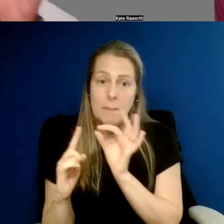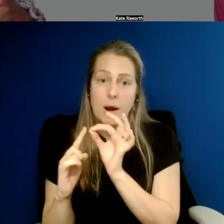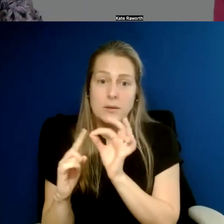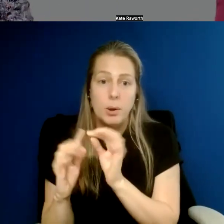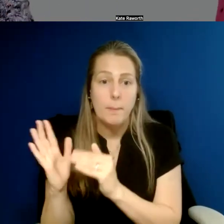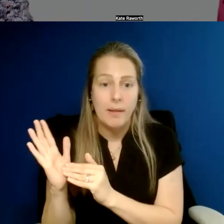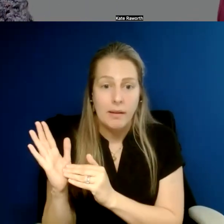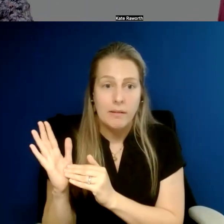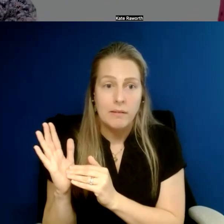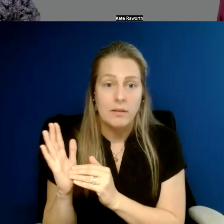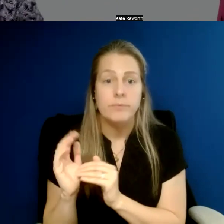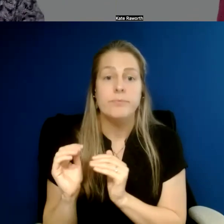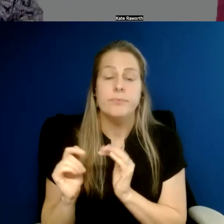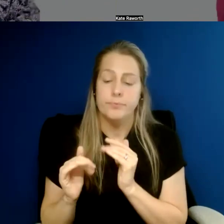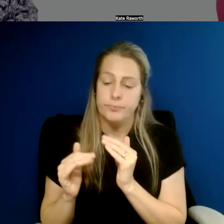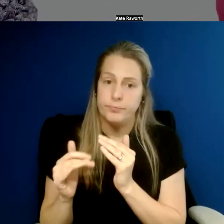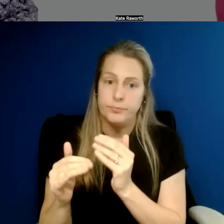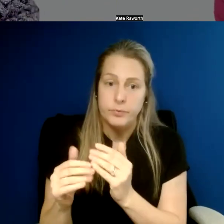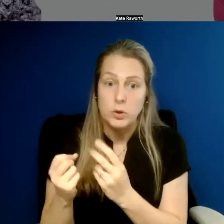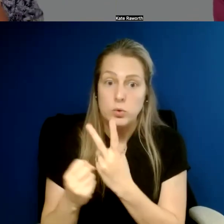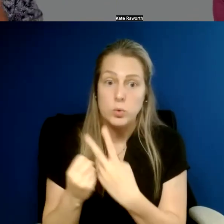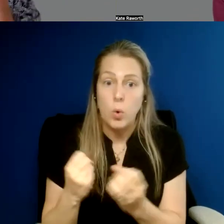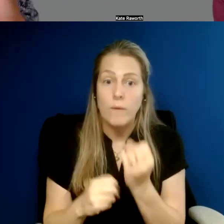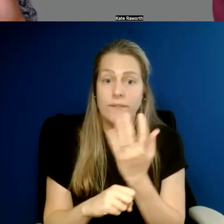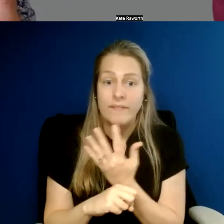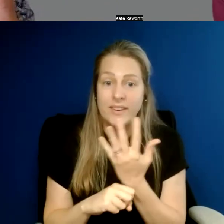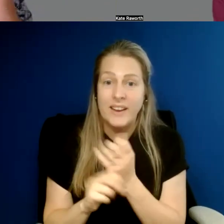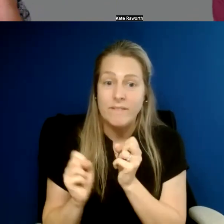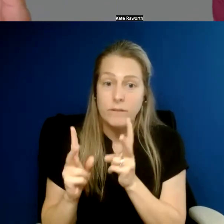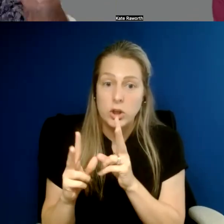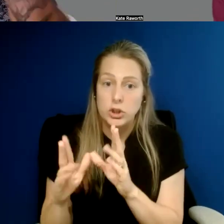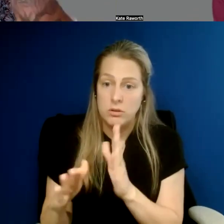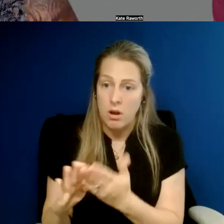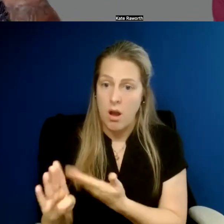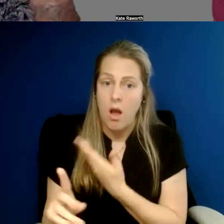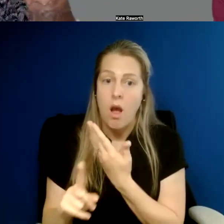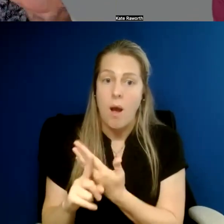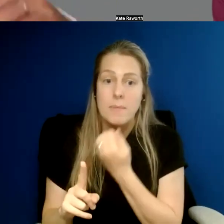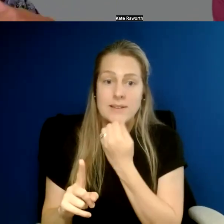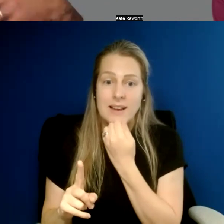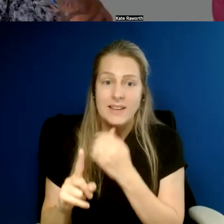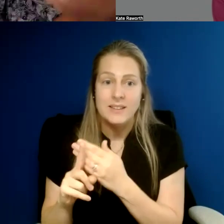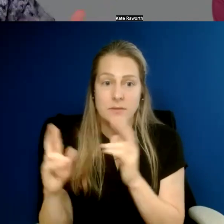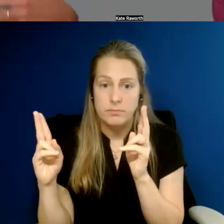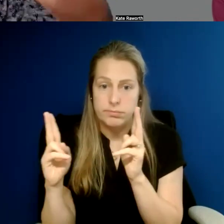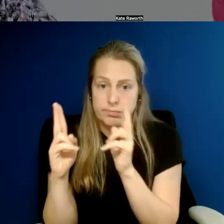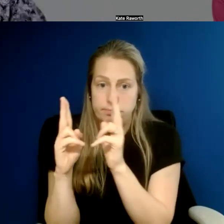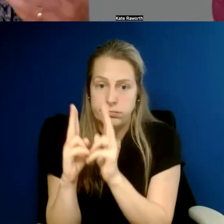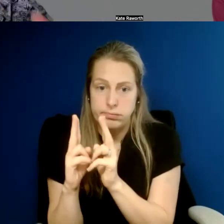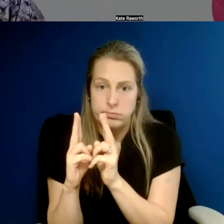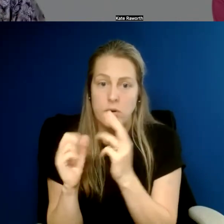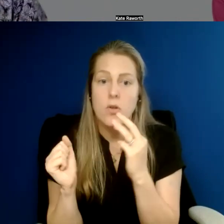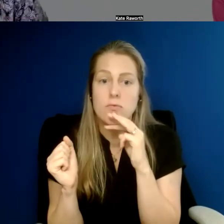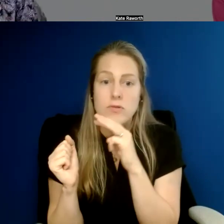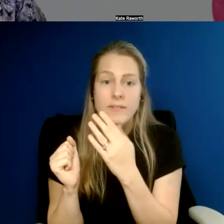in the 2015 version, they narrowed that to 350 to 450 based on